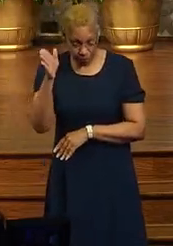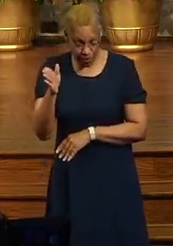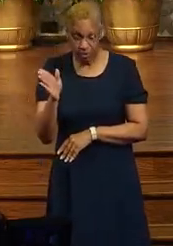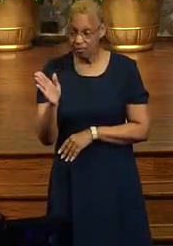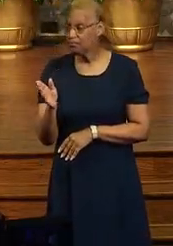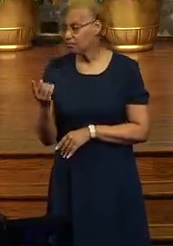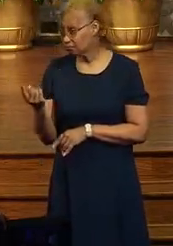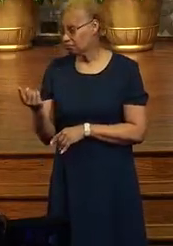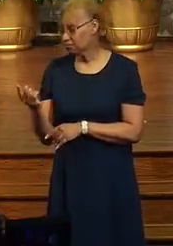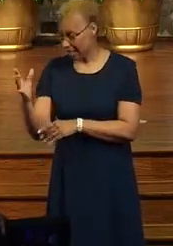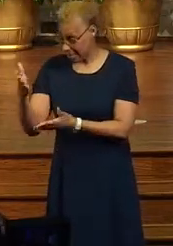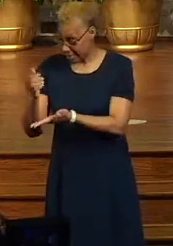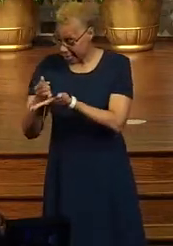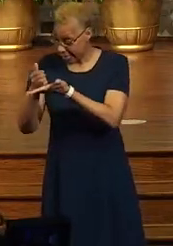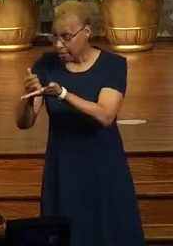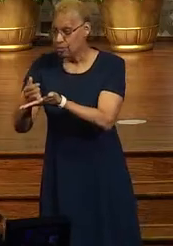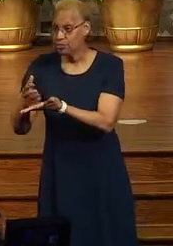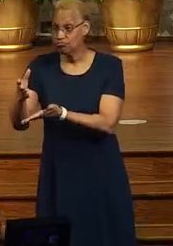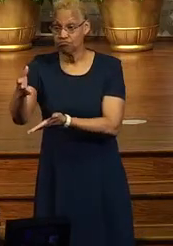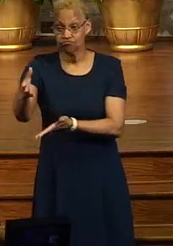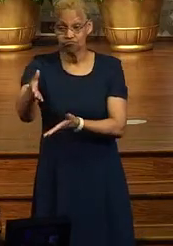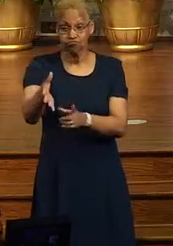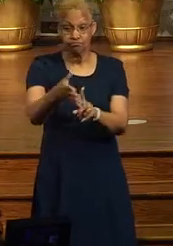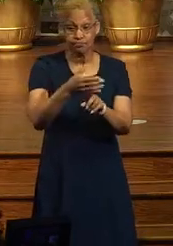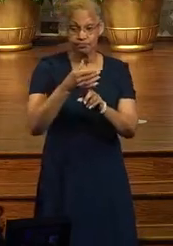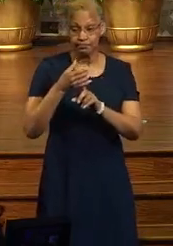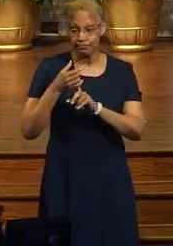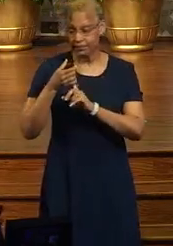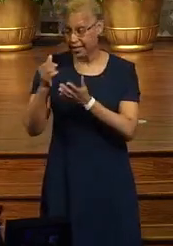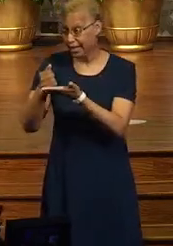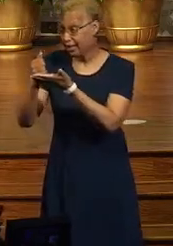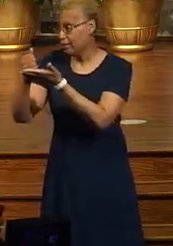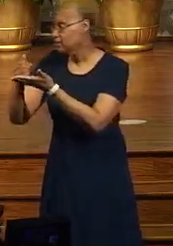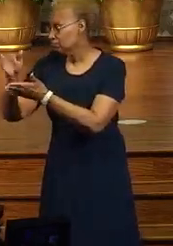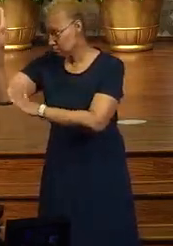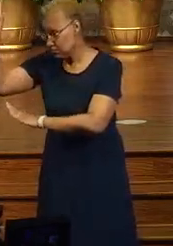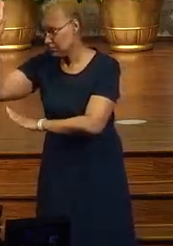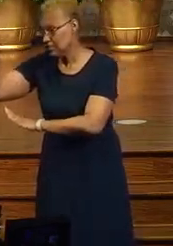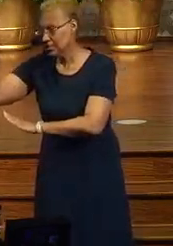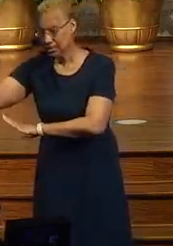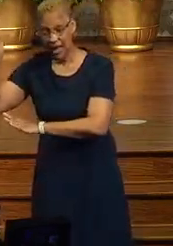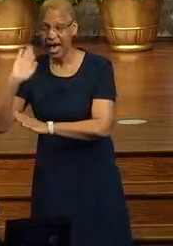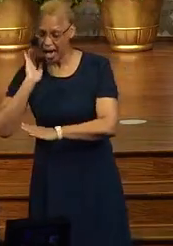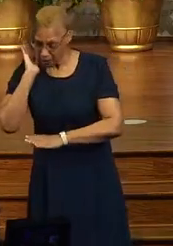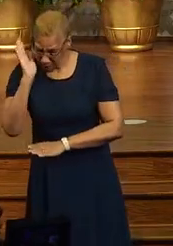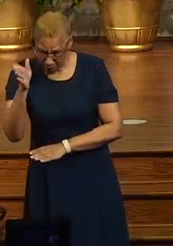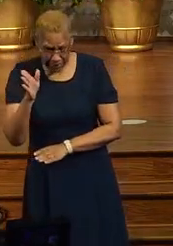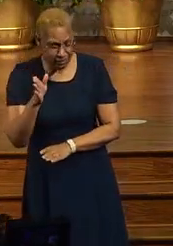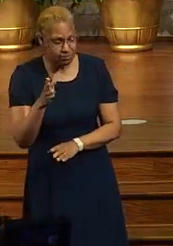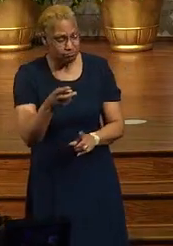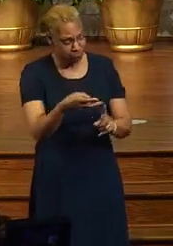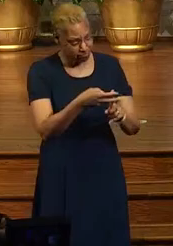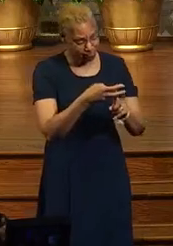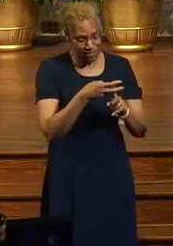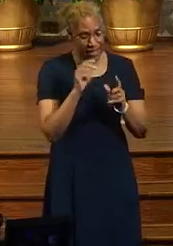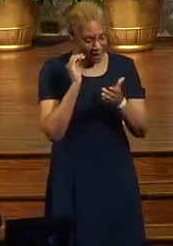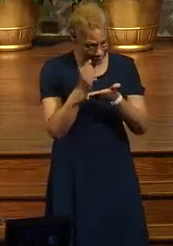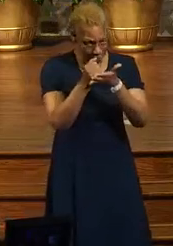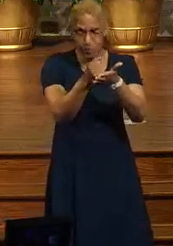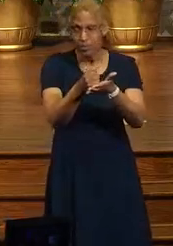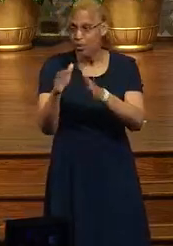you. I'll come to you. Just raise your hand. I'll come down and walk you down to the